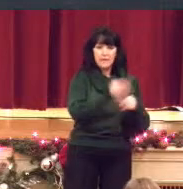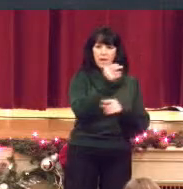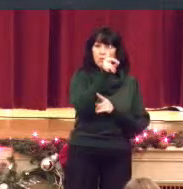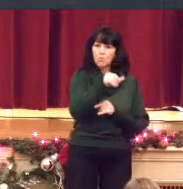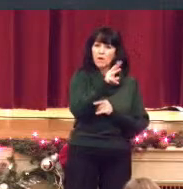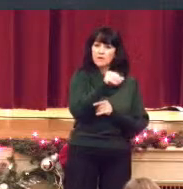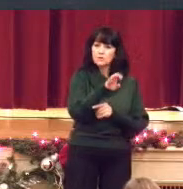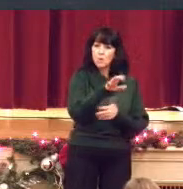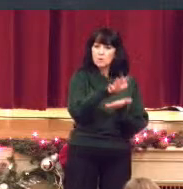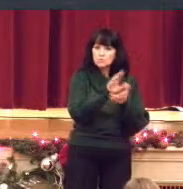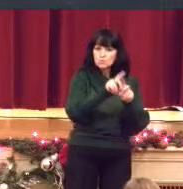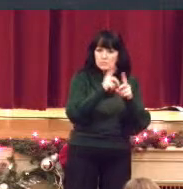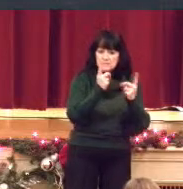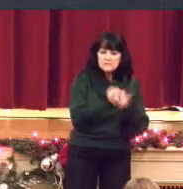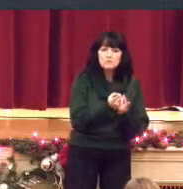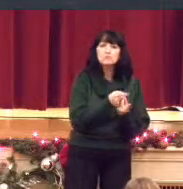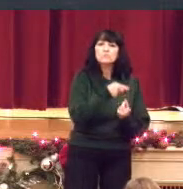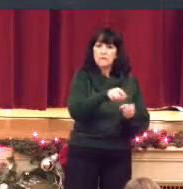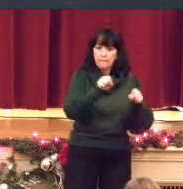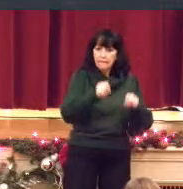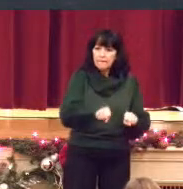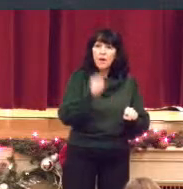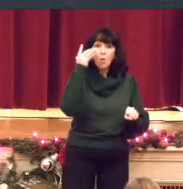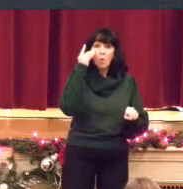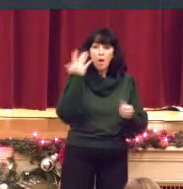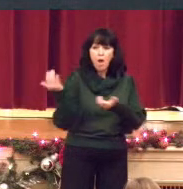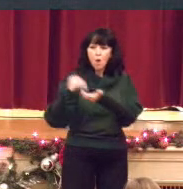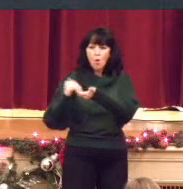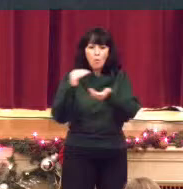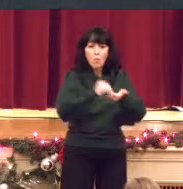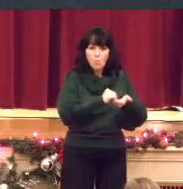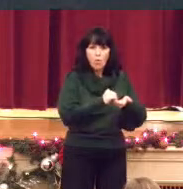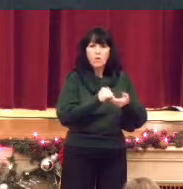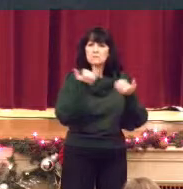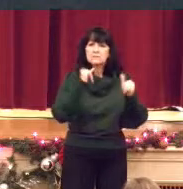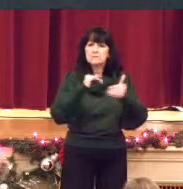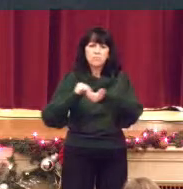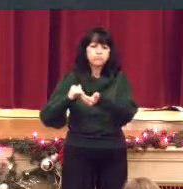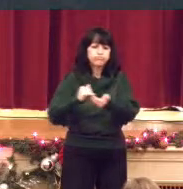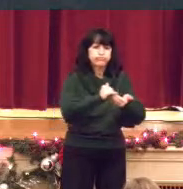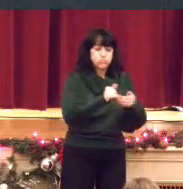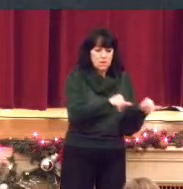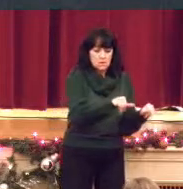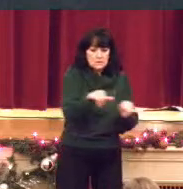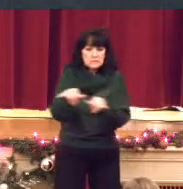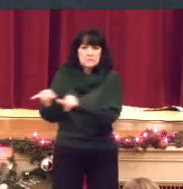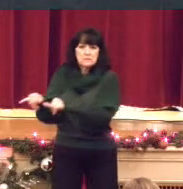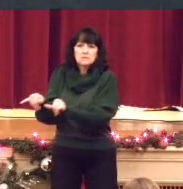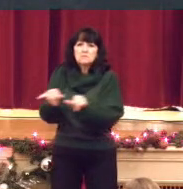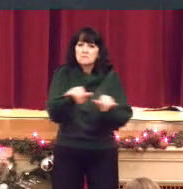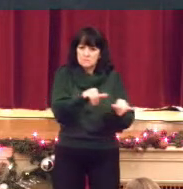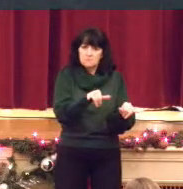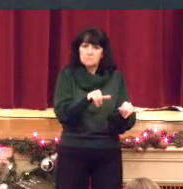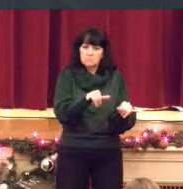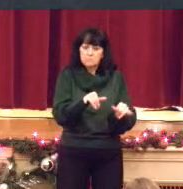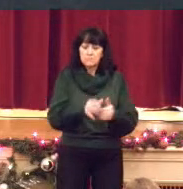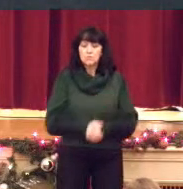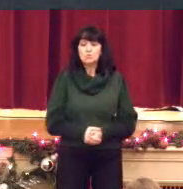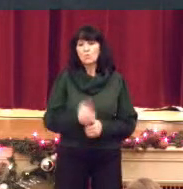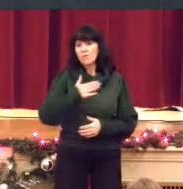school district. And then a staff that will oversee the day-to-day operations that reports to that advisory board. Next